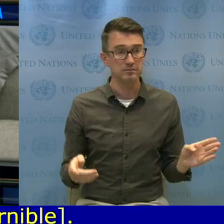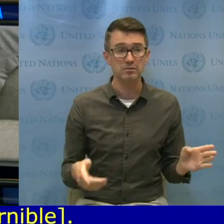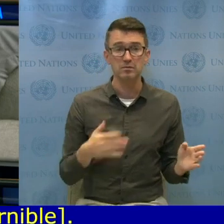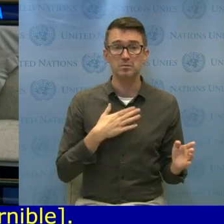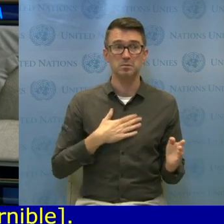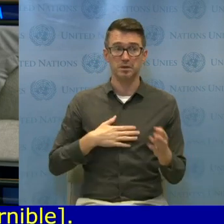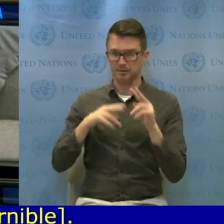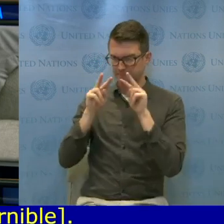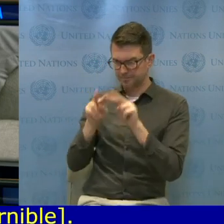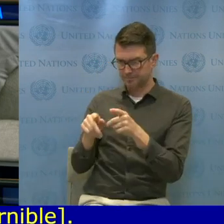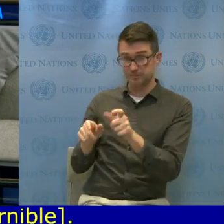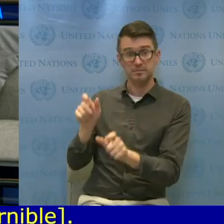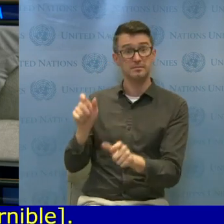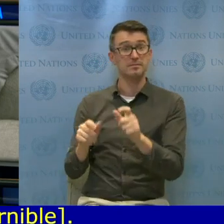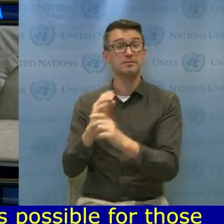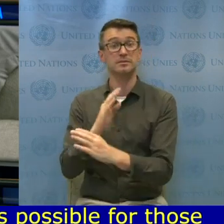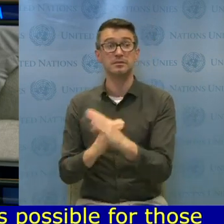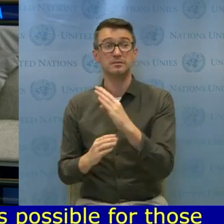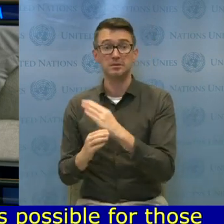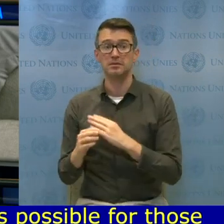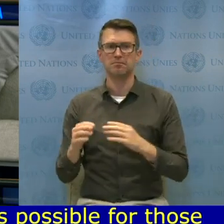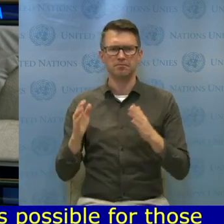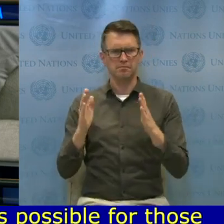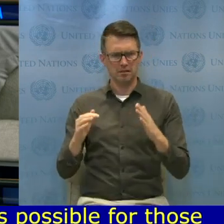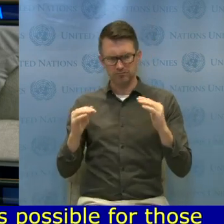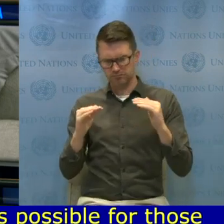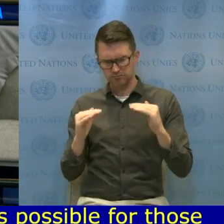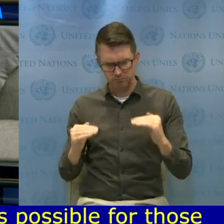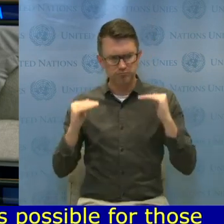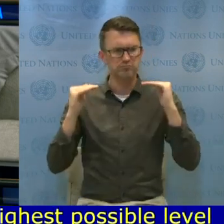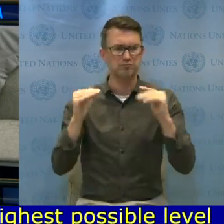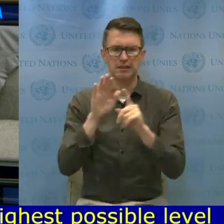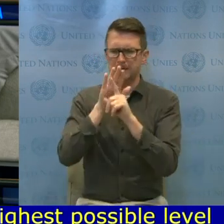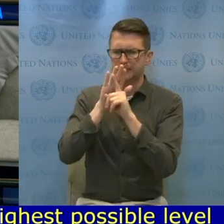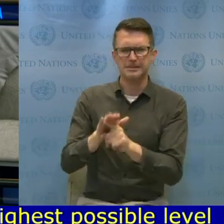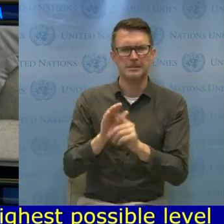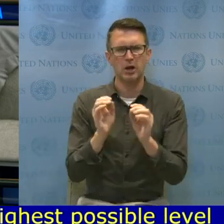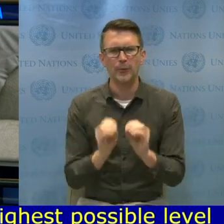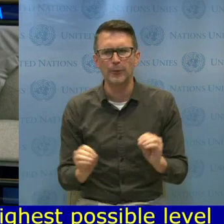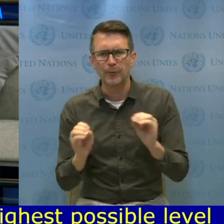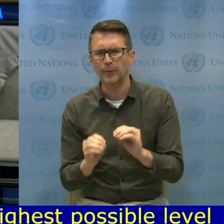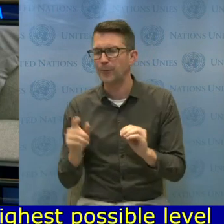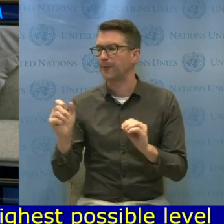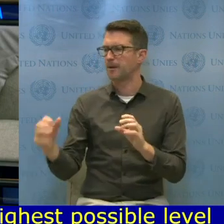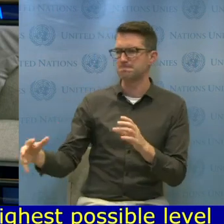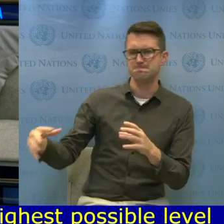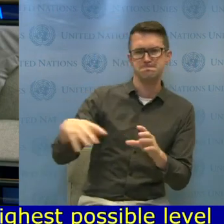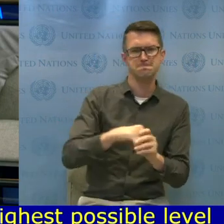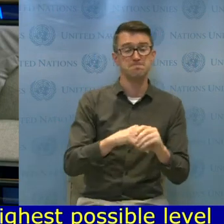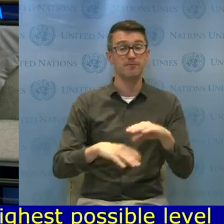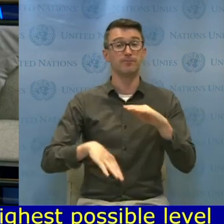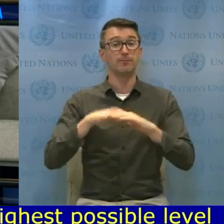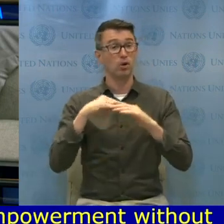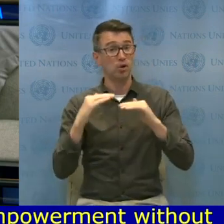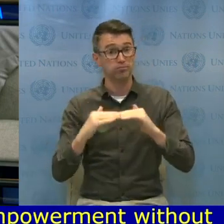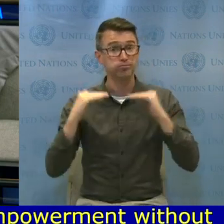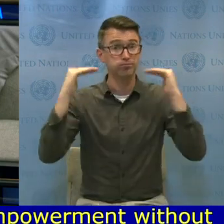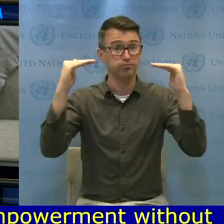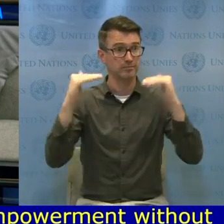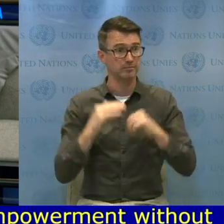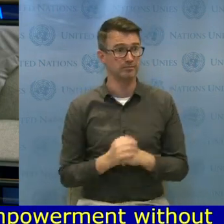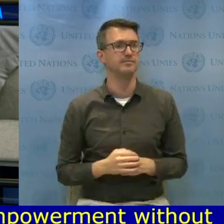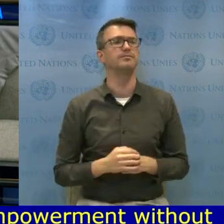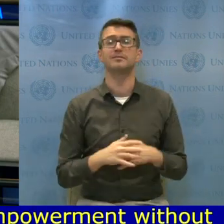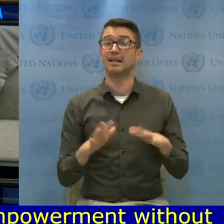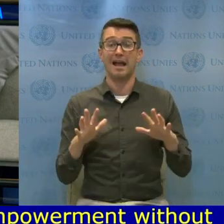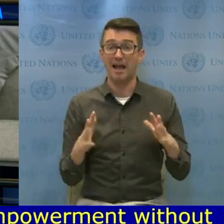rehabilitation and empowerment without any discrimination on the basis of disability by means of programs and services which consider criteria